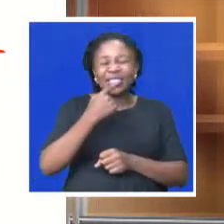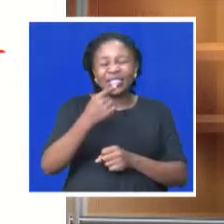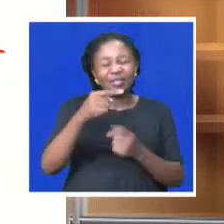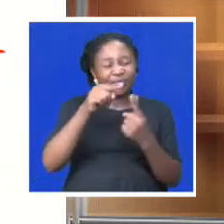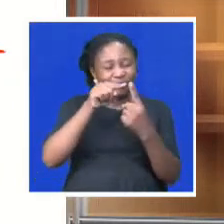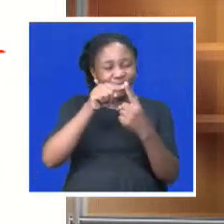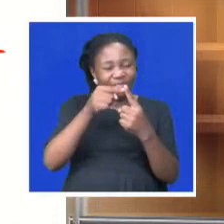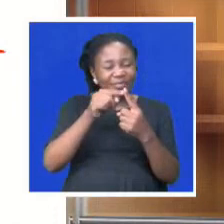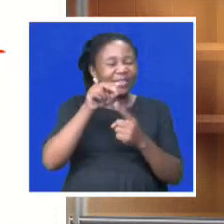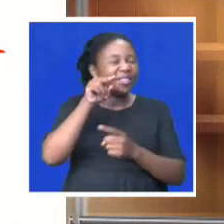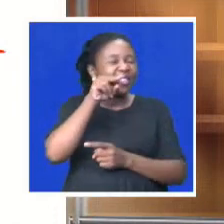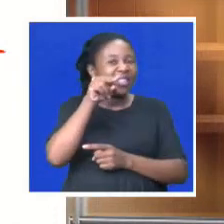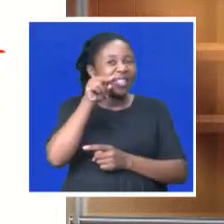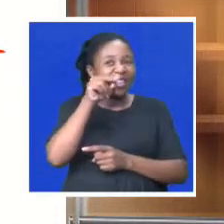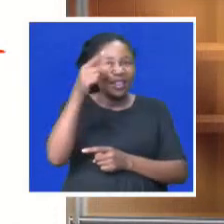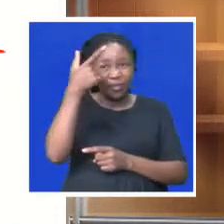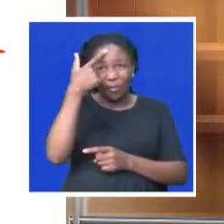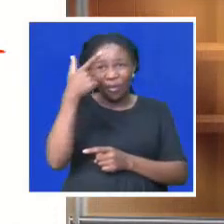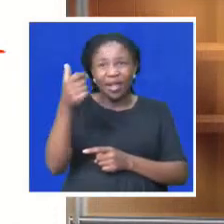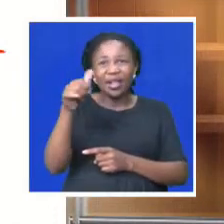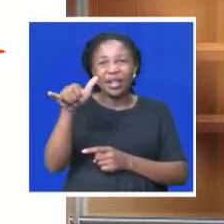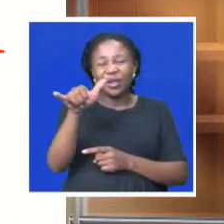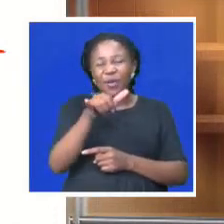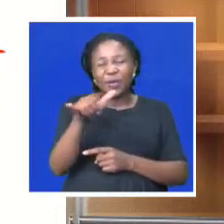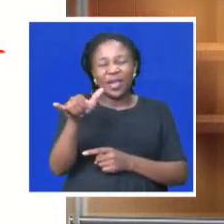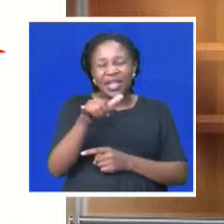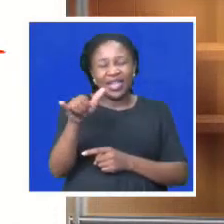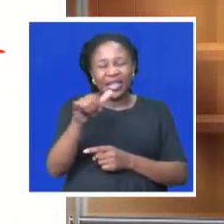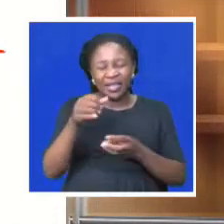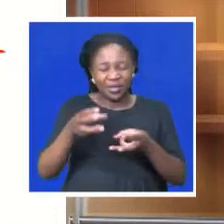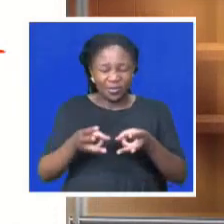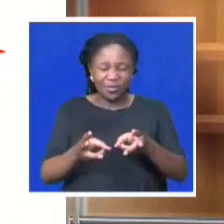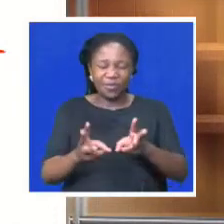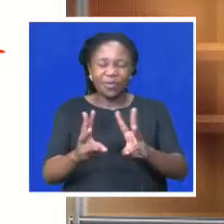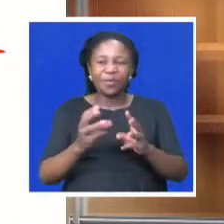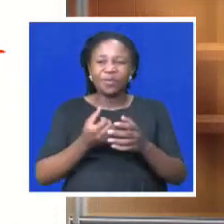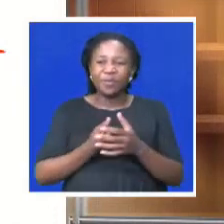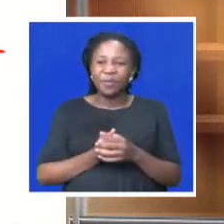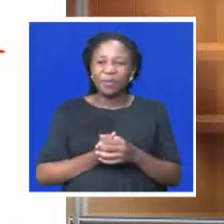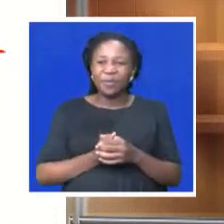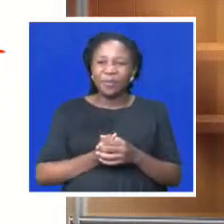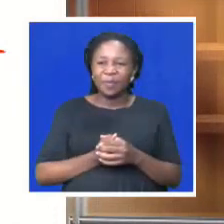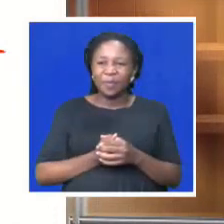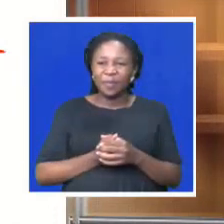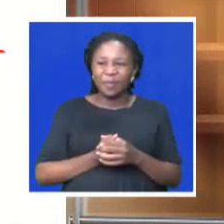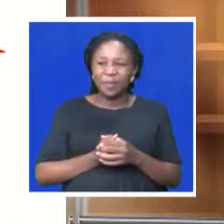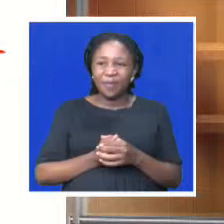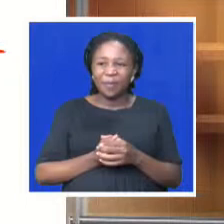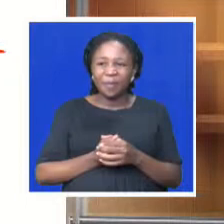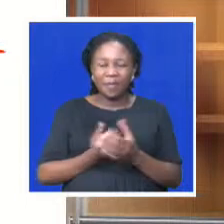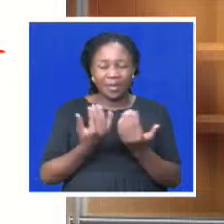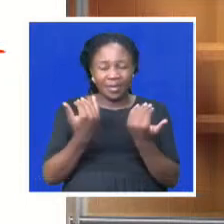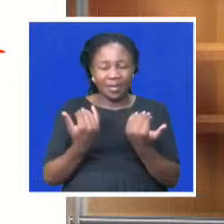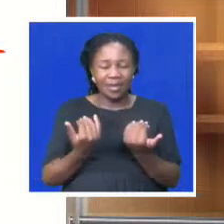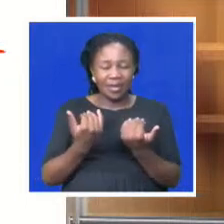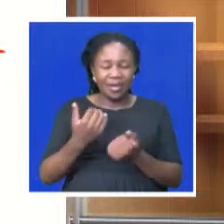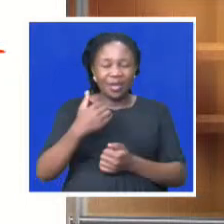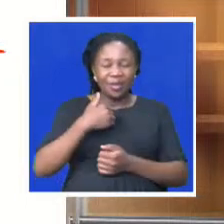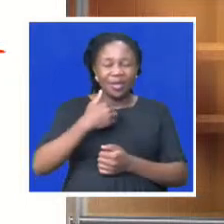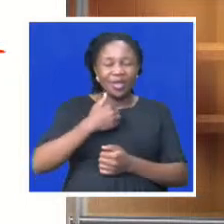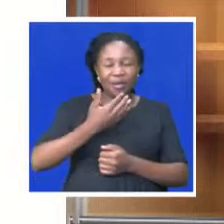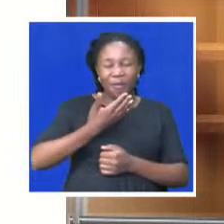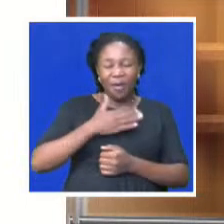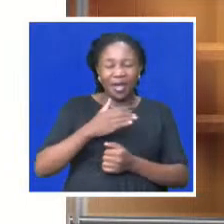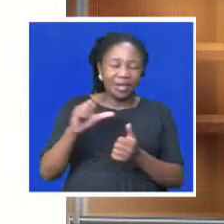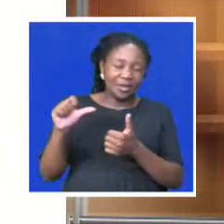a narrative text. Let's go back and look at the features of a narrative text. I think this is going